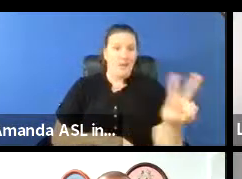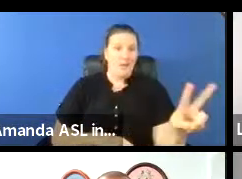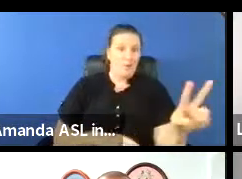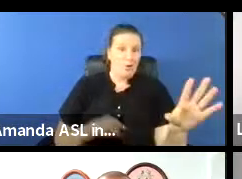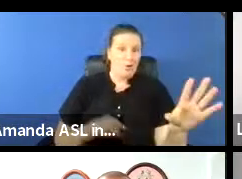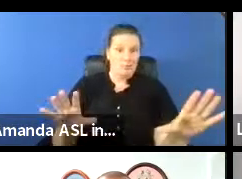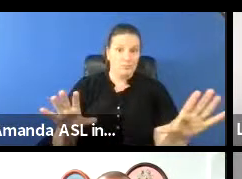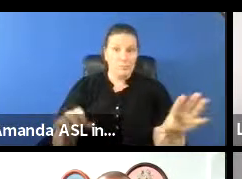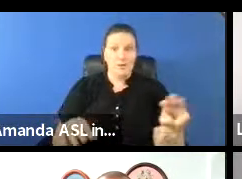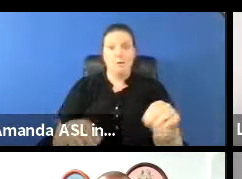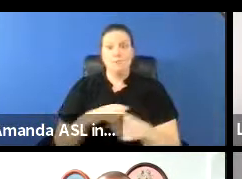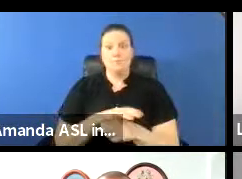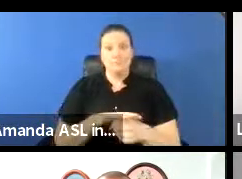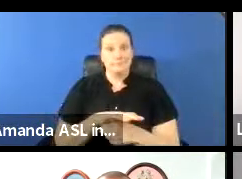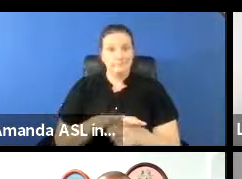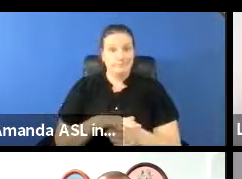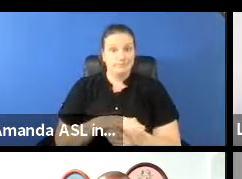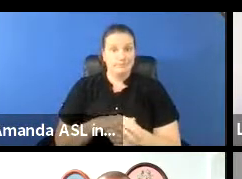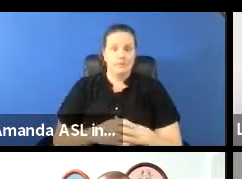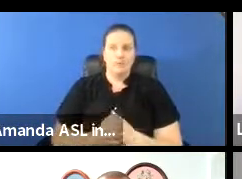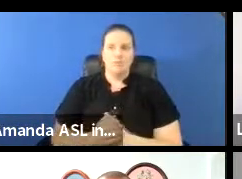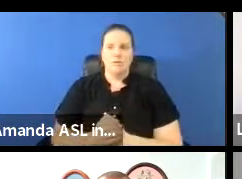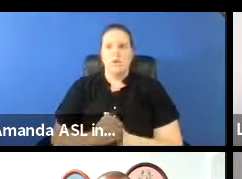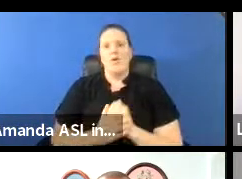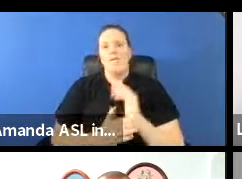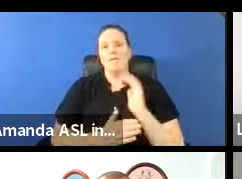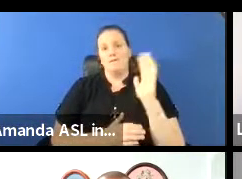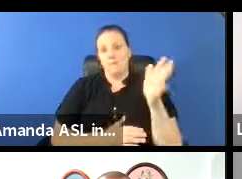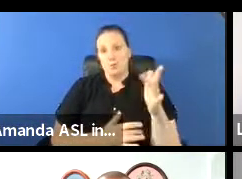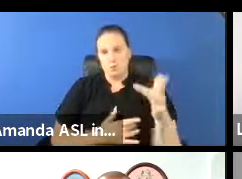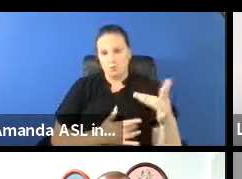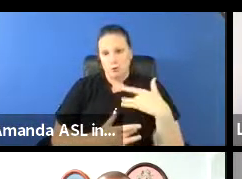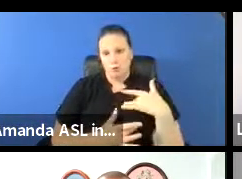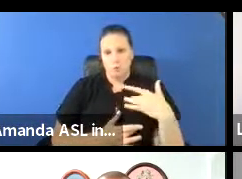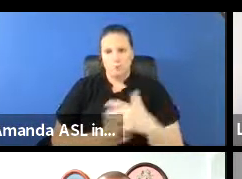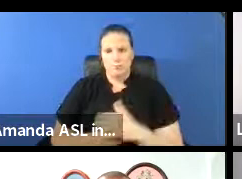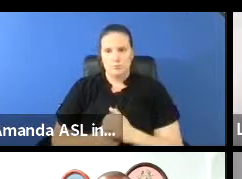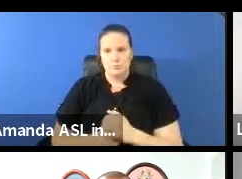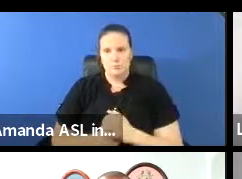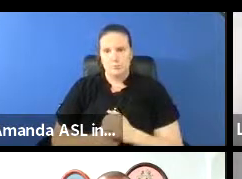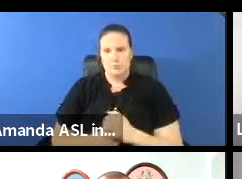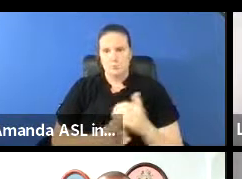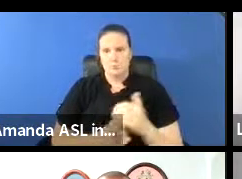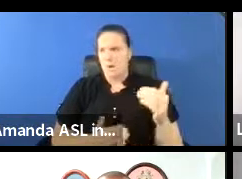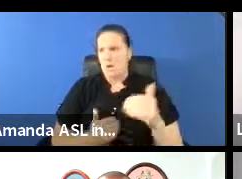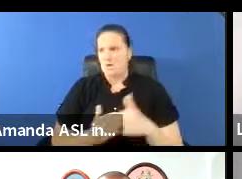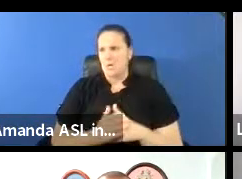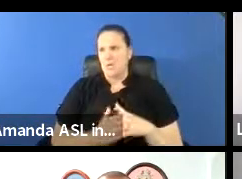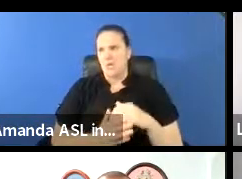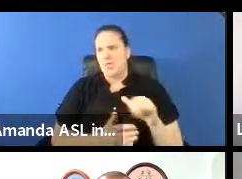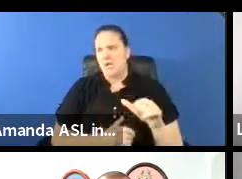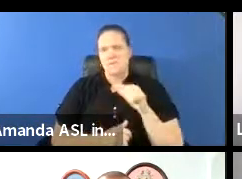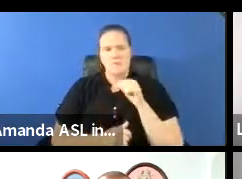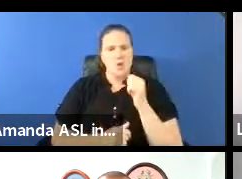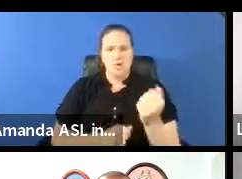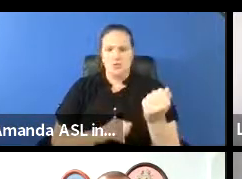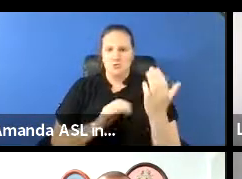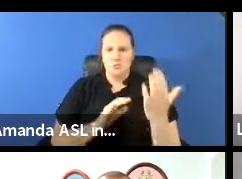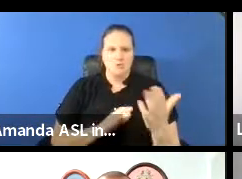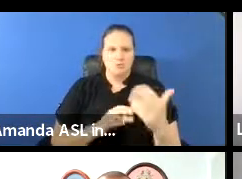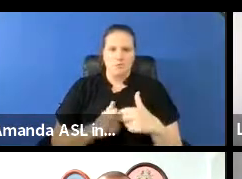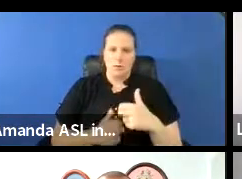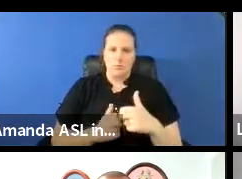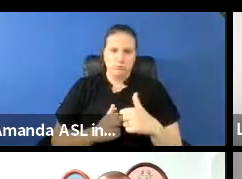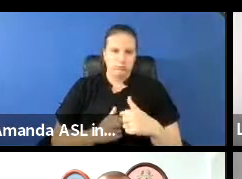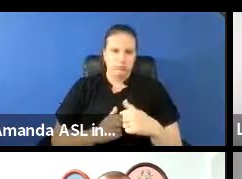metropolitan area is a future concern. But once again, it does not address the problems